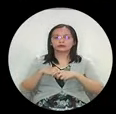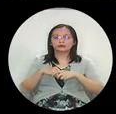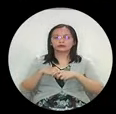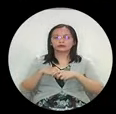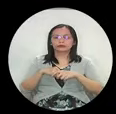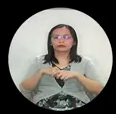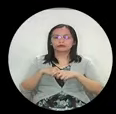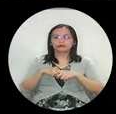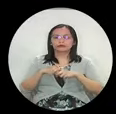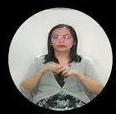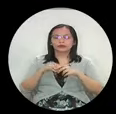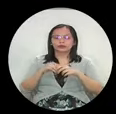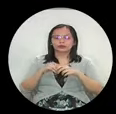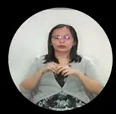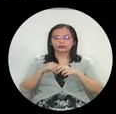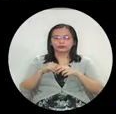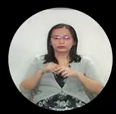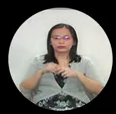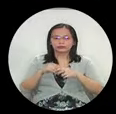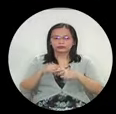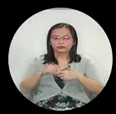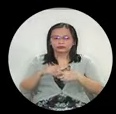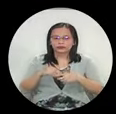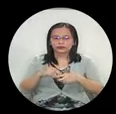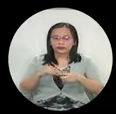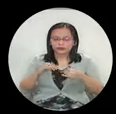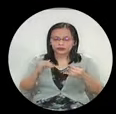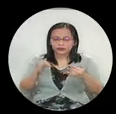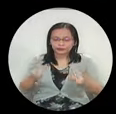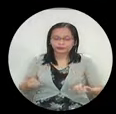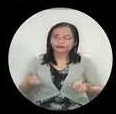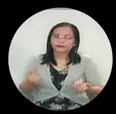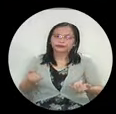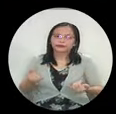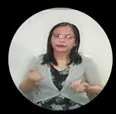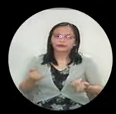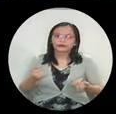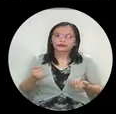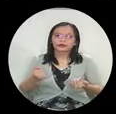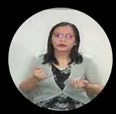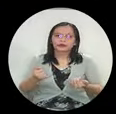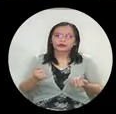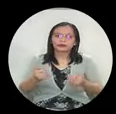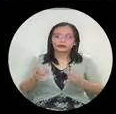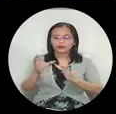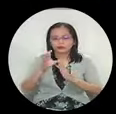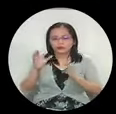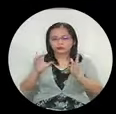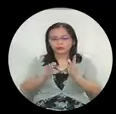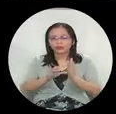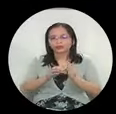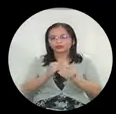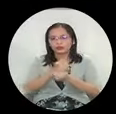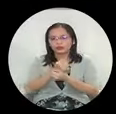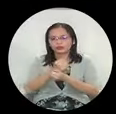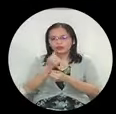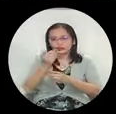Downward man, verse 32. And now, brethren, I command you to